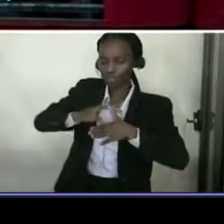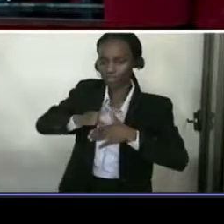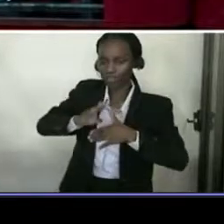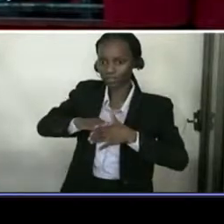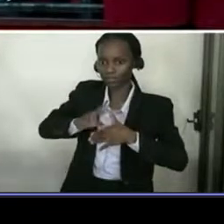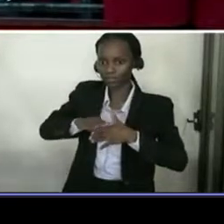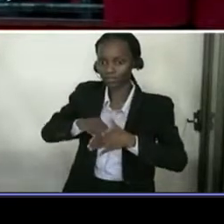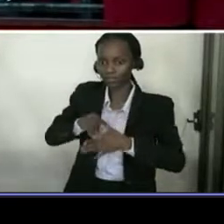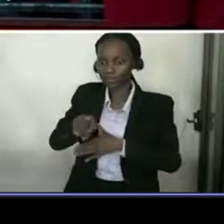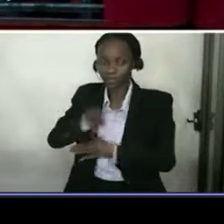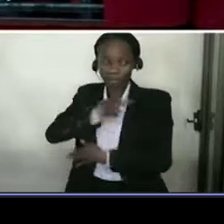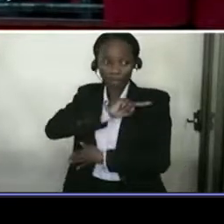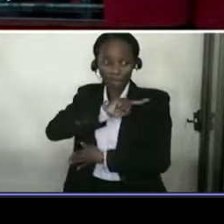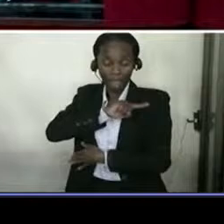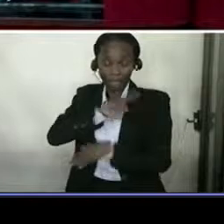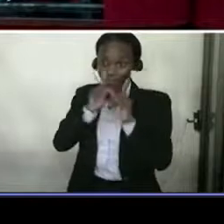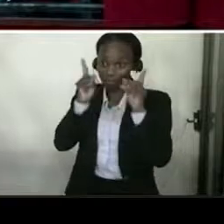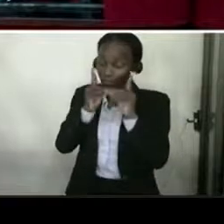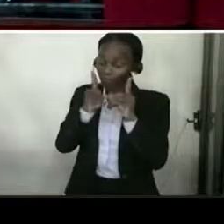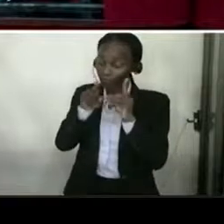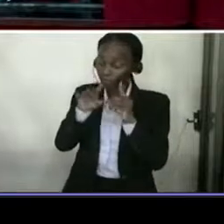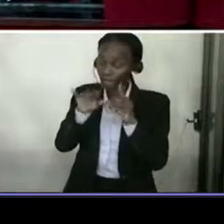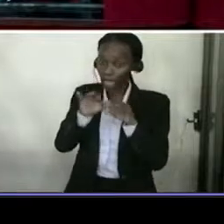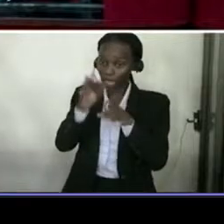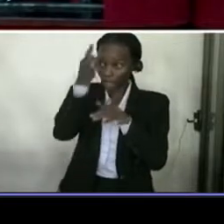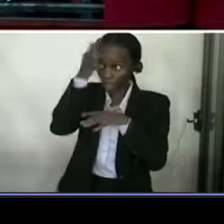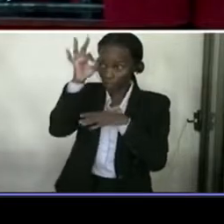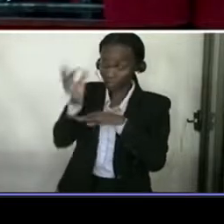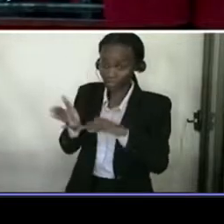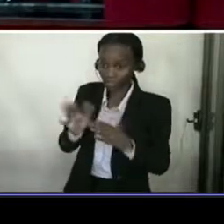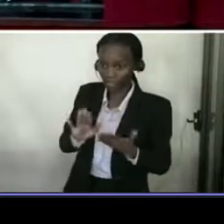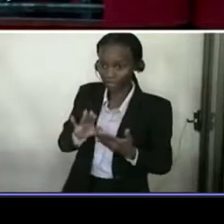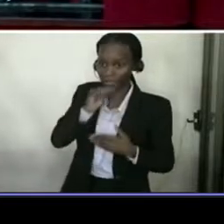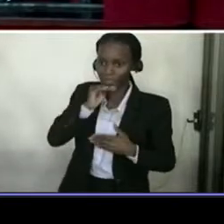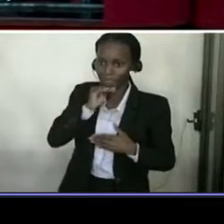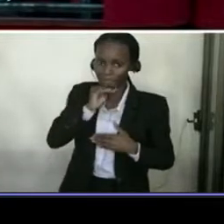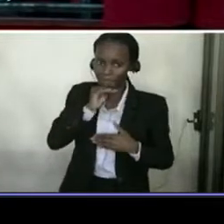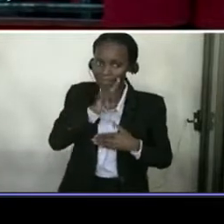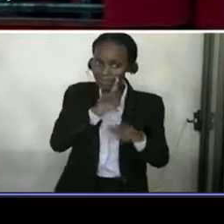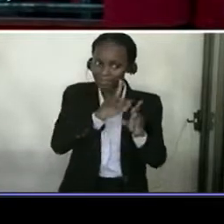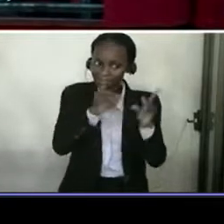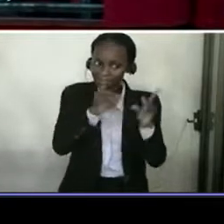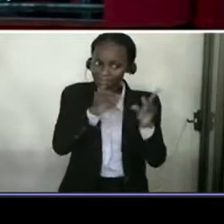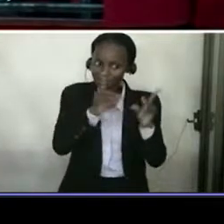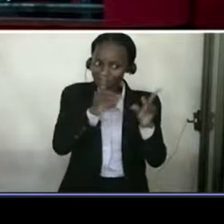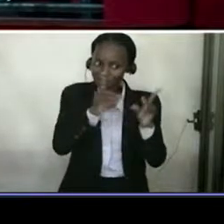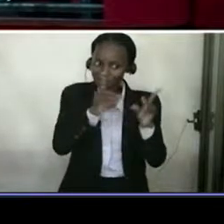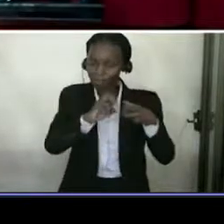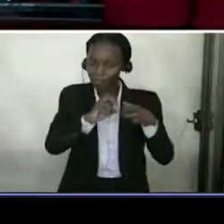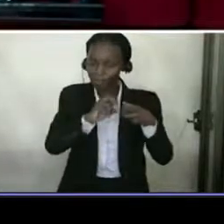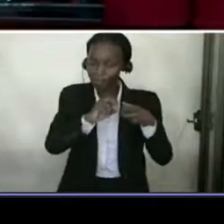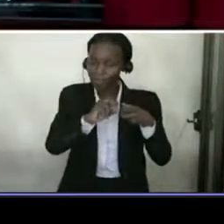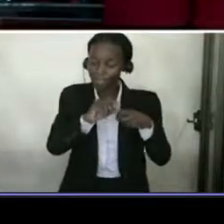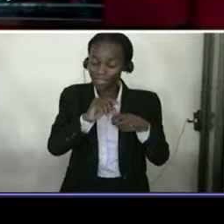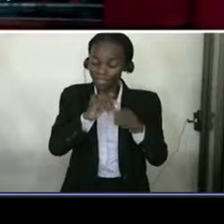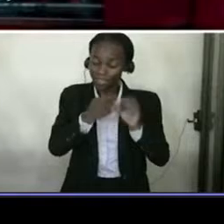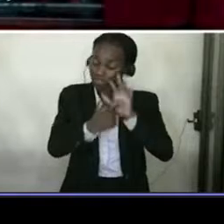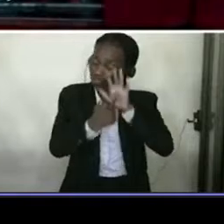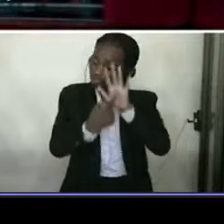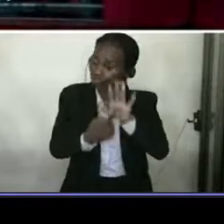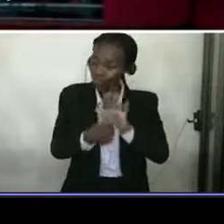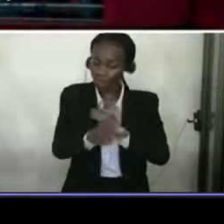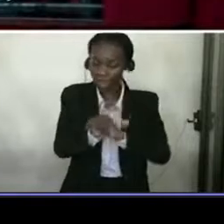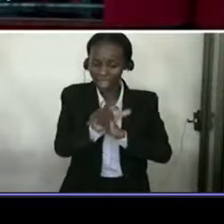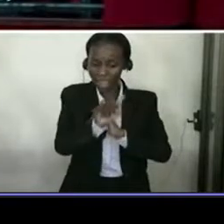back to the people of this province. It is a reflection that the KZN ANC is an